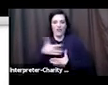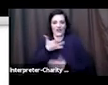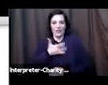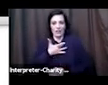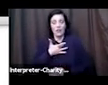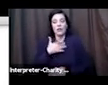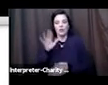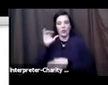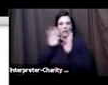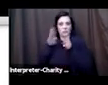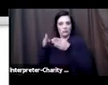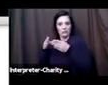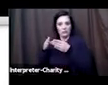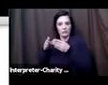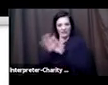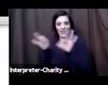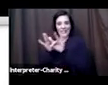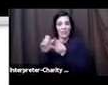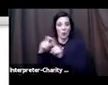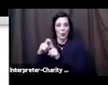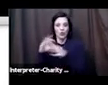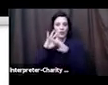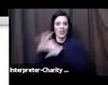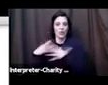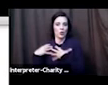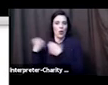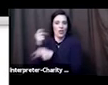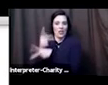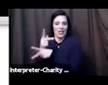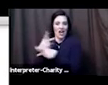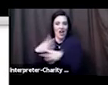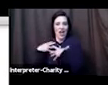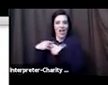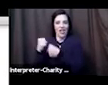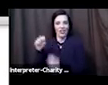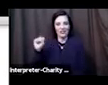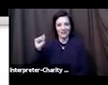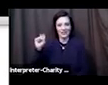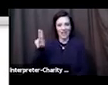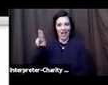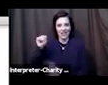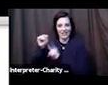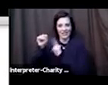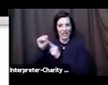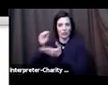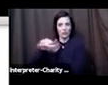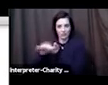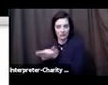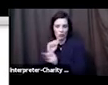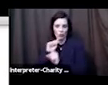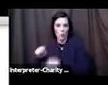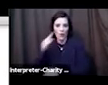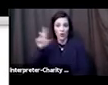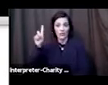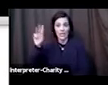want to focus more on those key words related to healthcare and that health status. That's going to be the big part. Now, if we're trying to get a